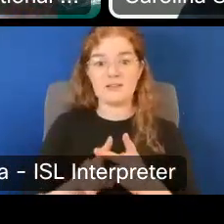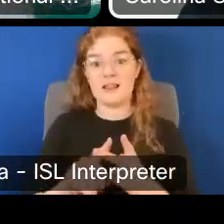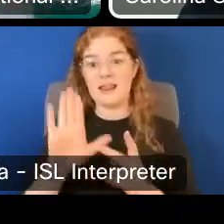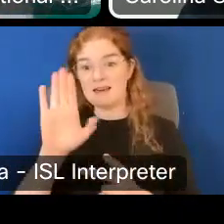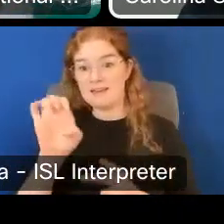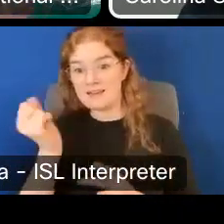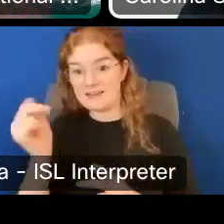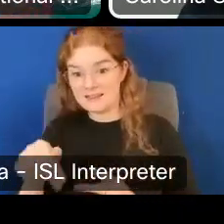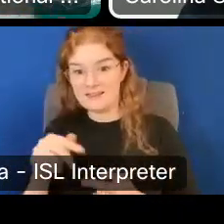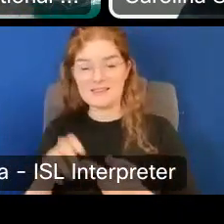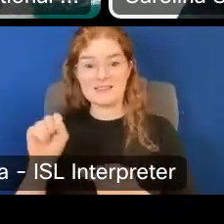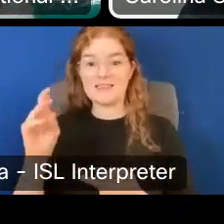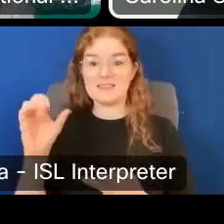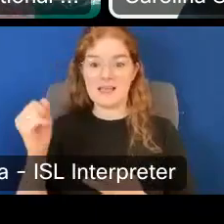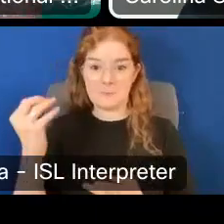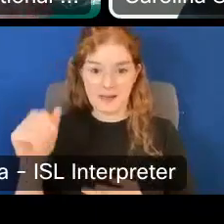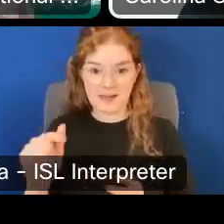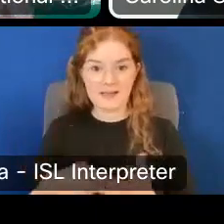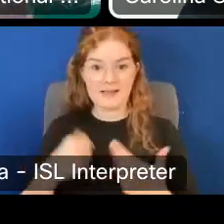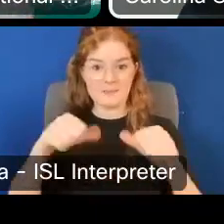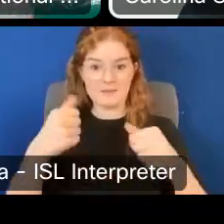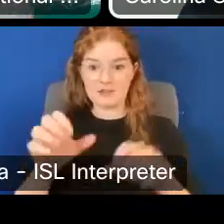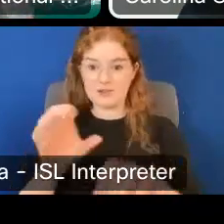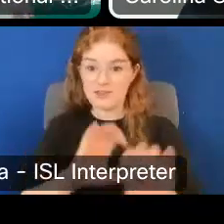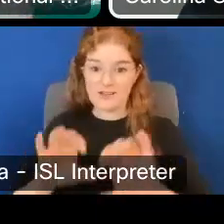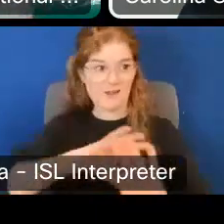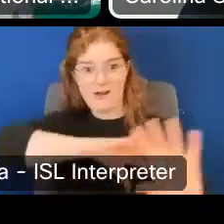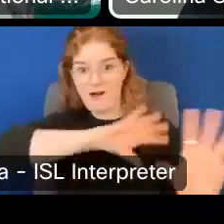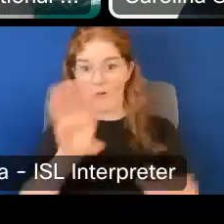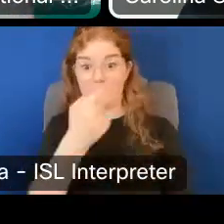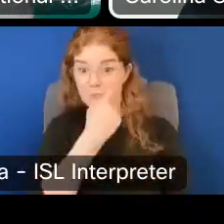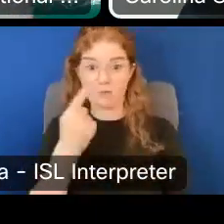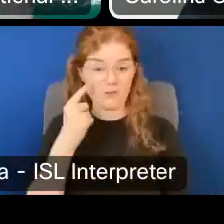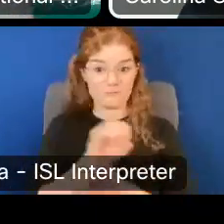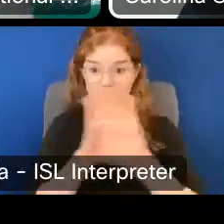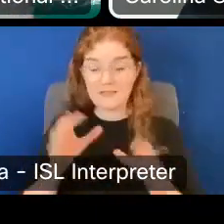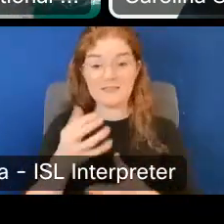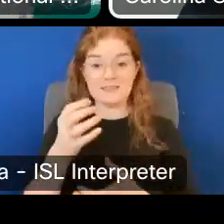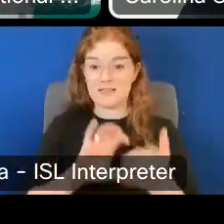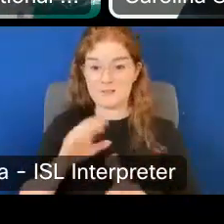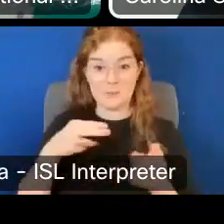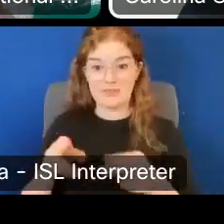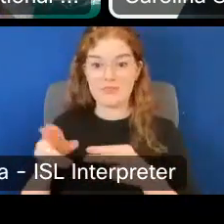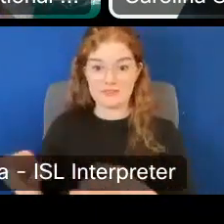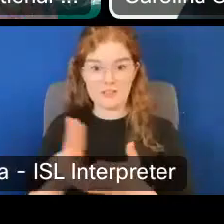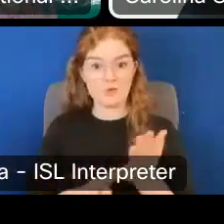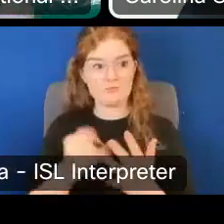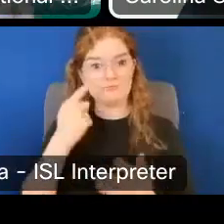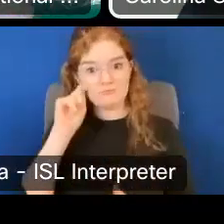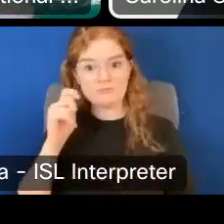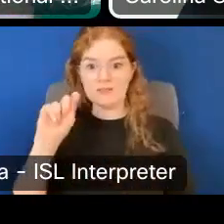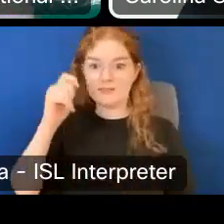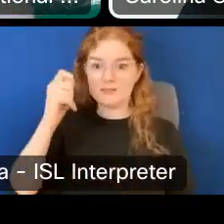Lean and Six Sigma and implementation science, they're all proven scientific methodologies for testing